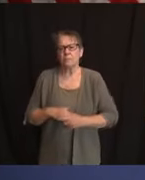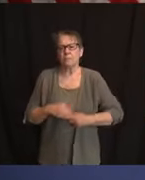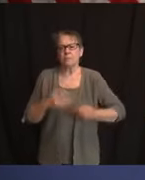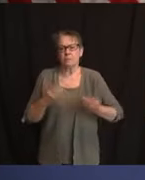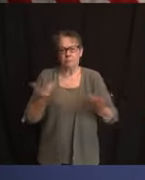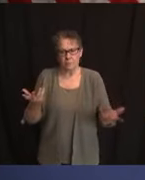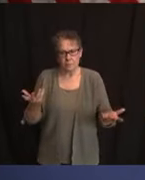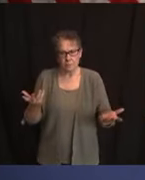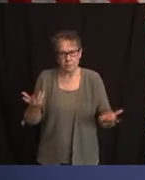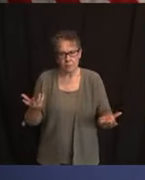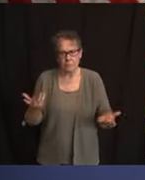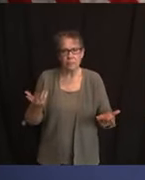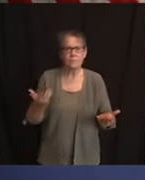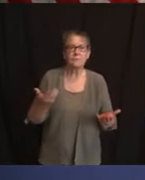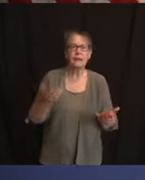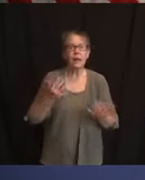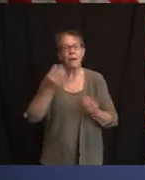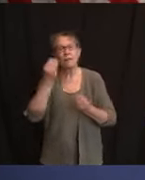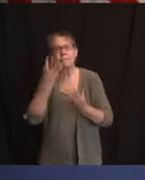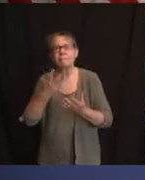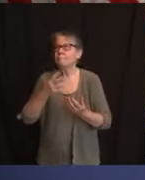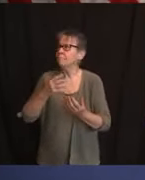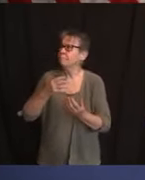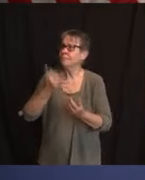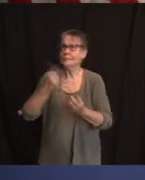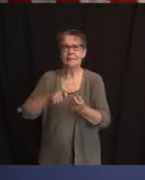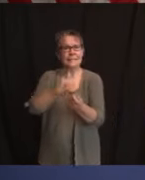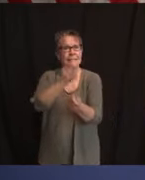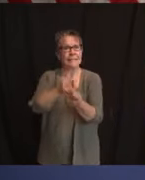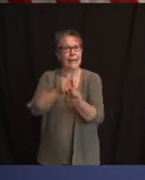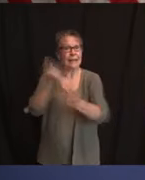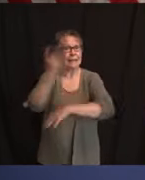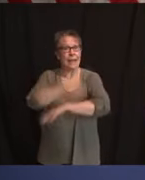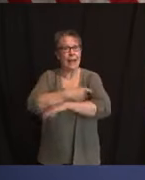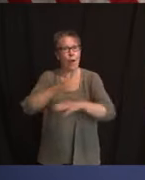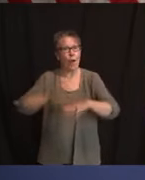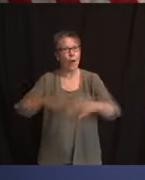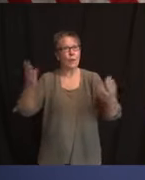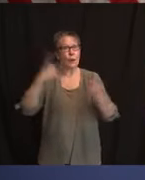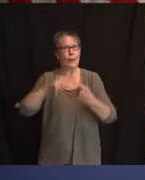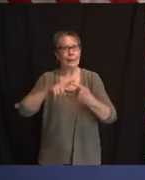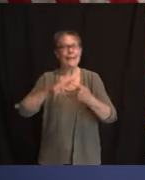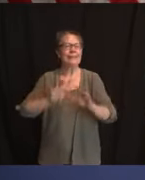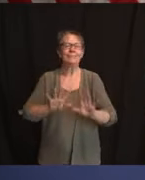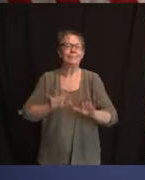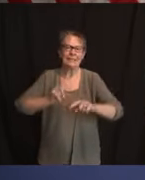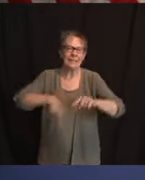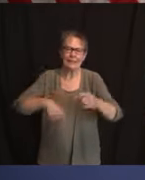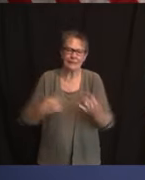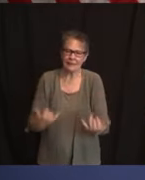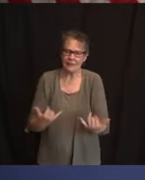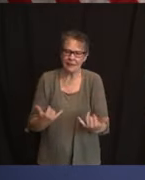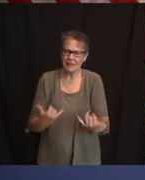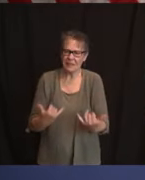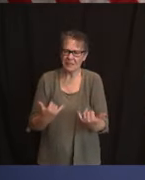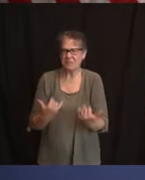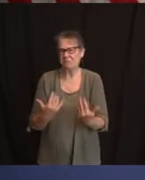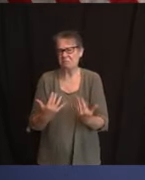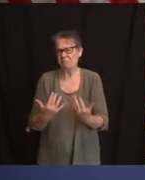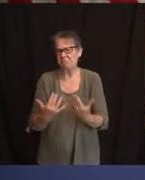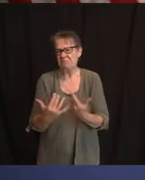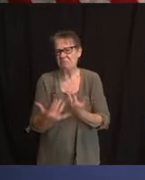by the end of the week we could give, assuming the curves keep going in the right direction, that's a big assumption, that we could give a little bit